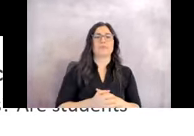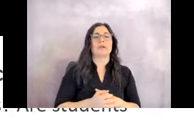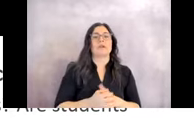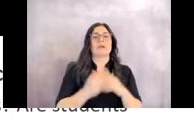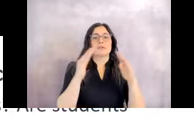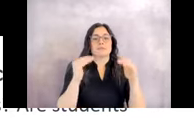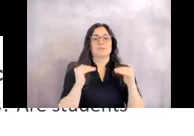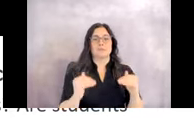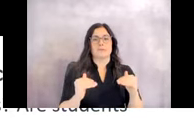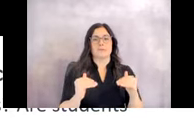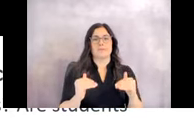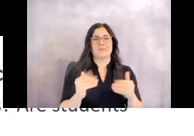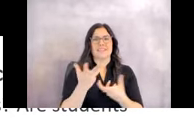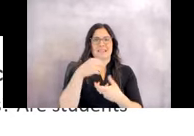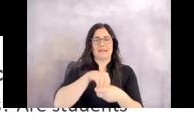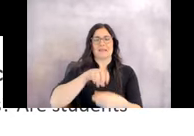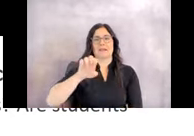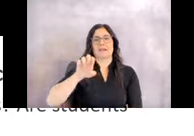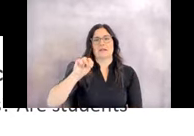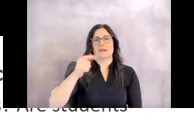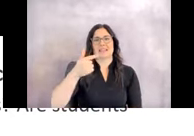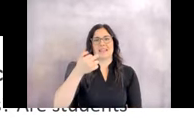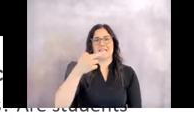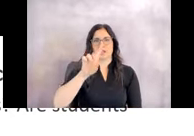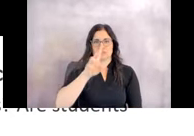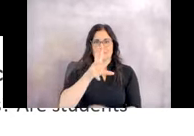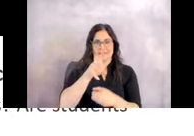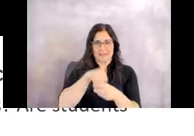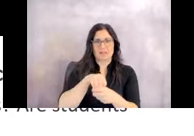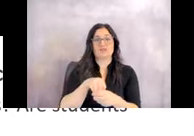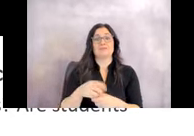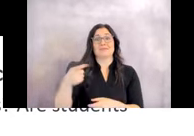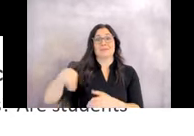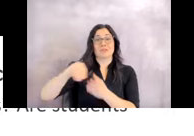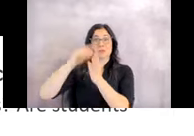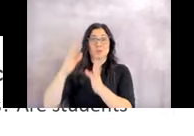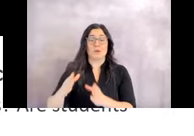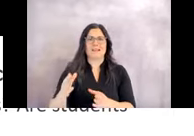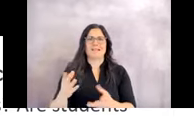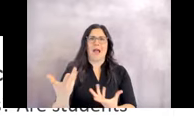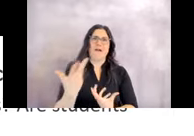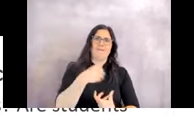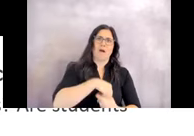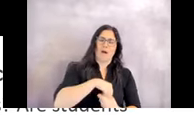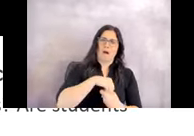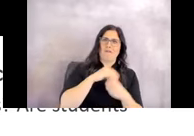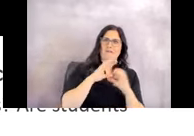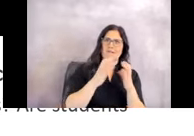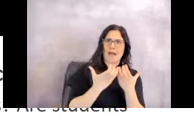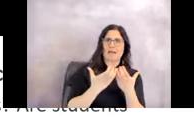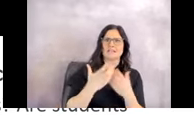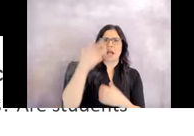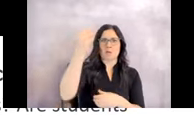one is making students feel engaged, having them actively participate in class and extracurricular